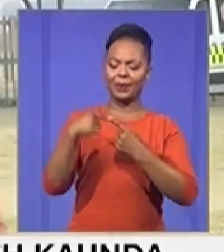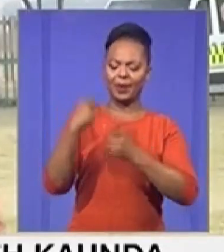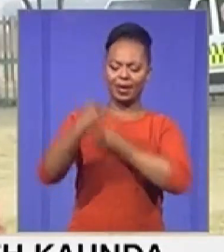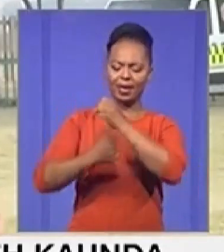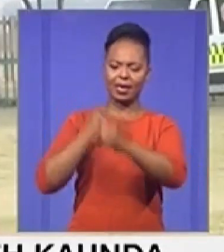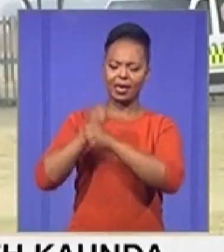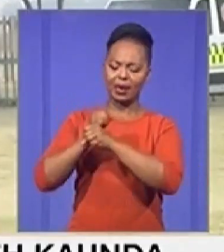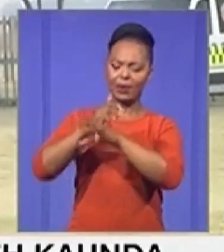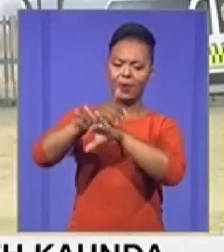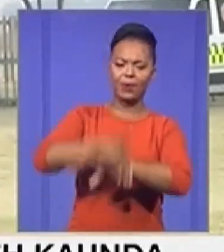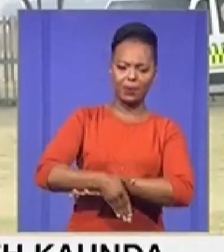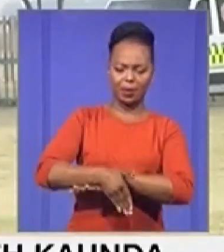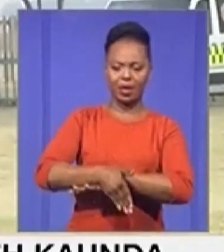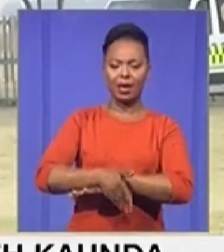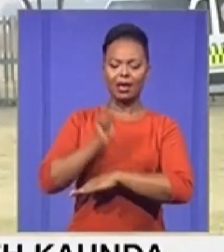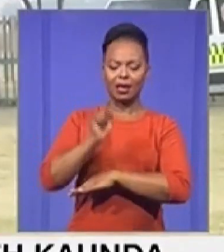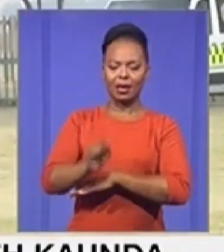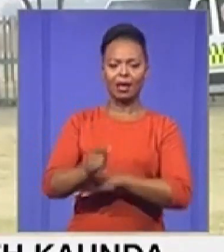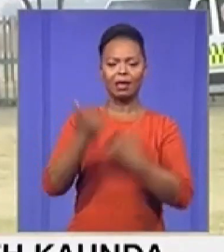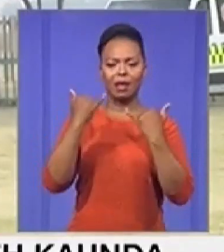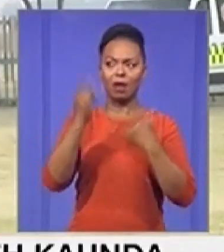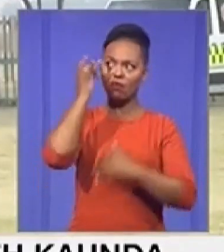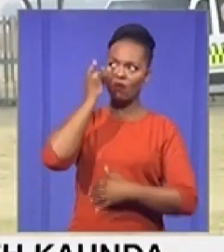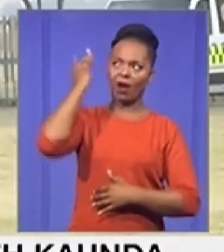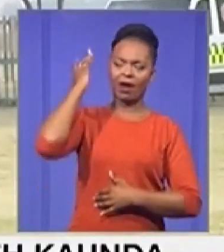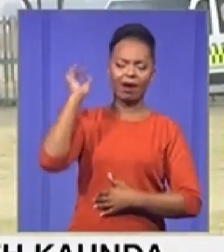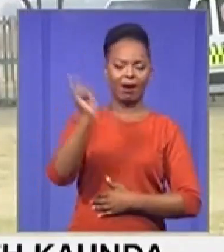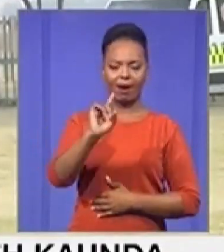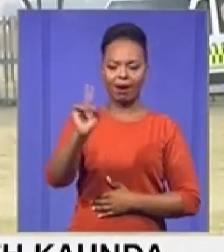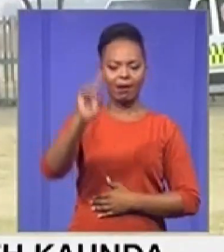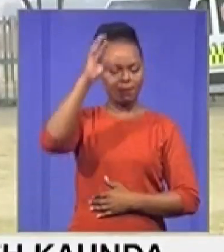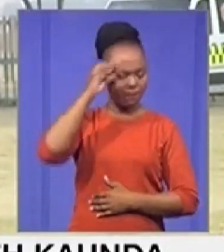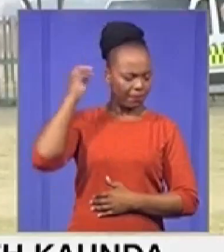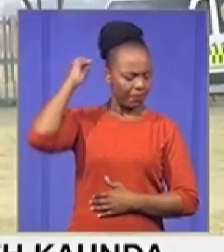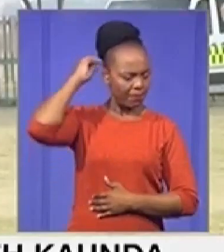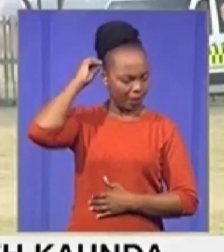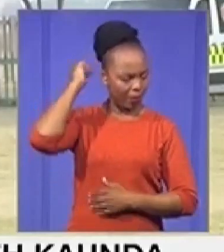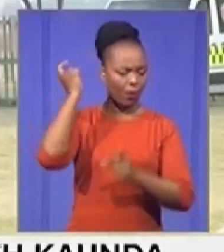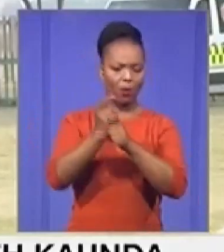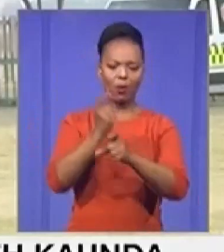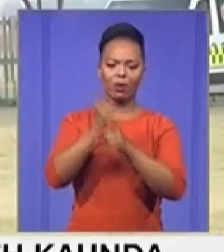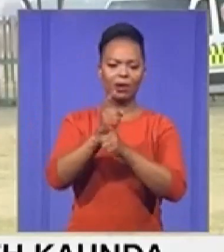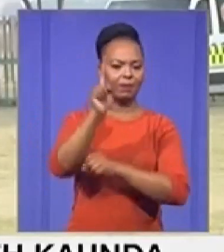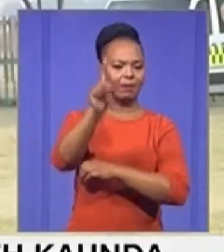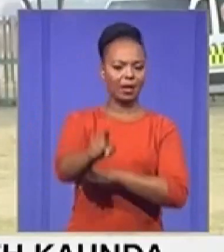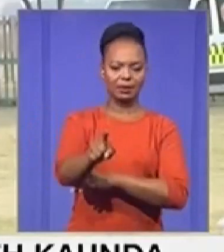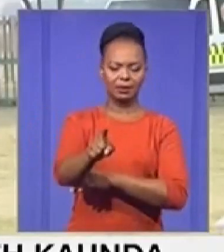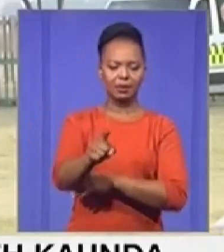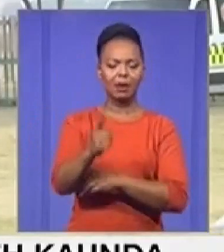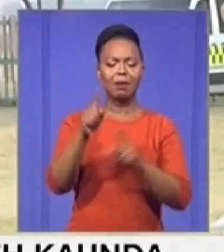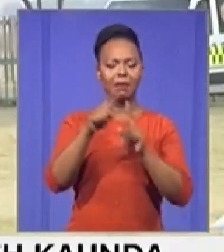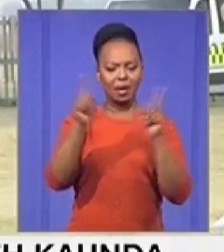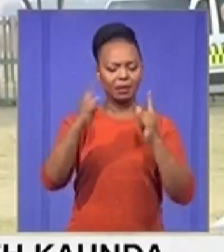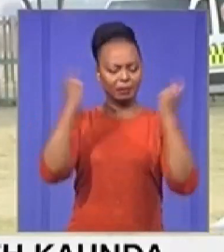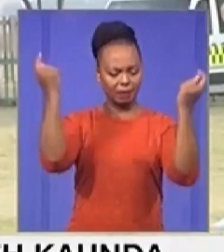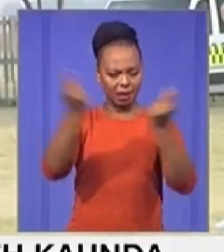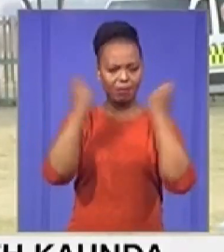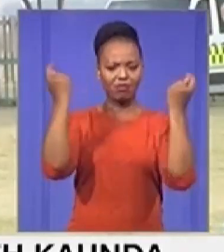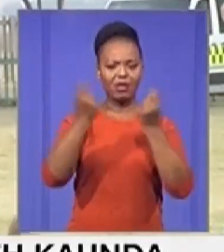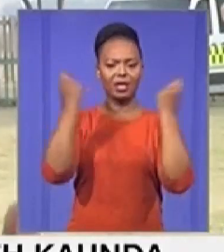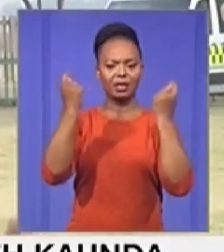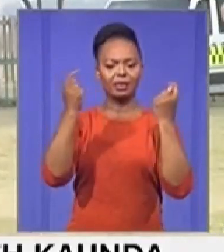di dintsi thata go le go kalo gore re ka lebala re tshwantse ra dula re gopotsana ra dula re ntse re keteka re itse gore